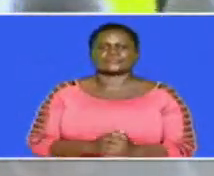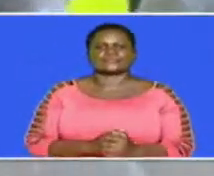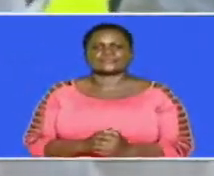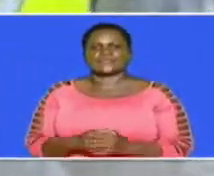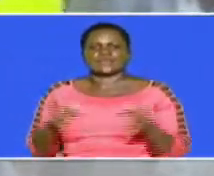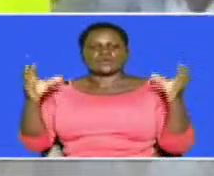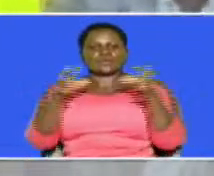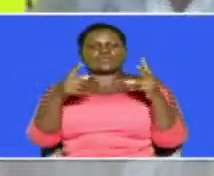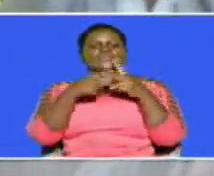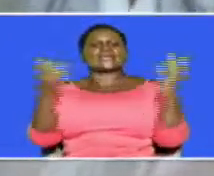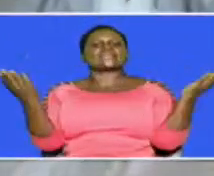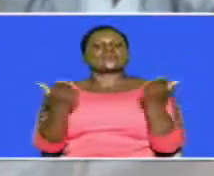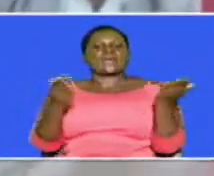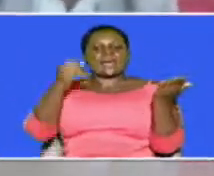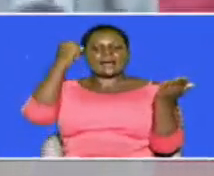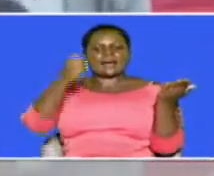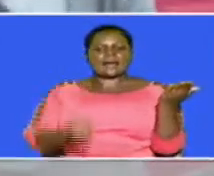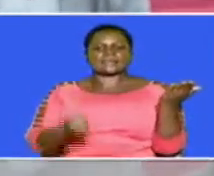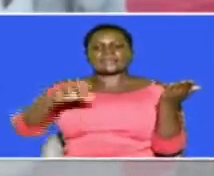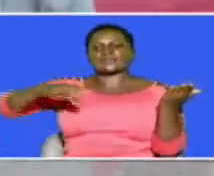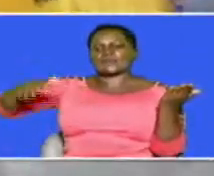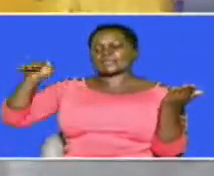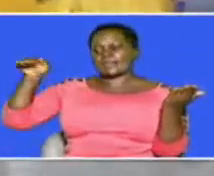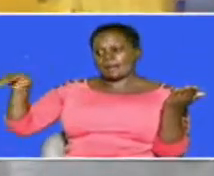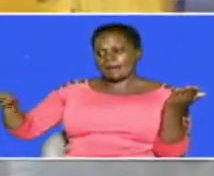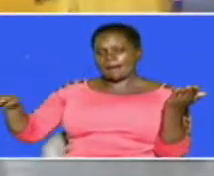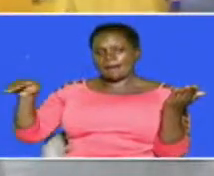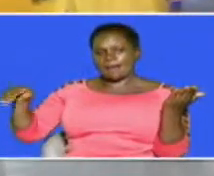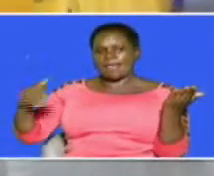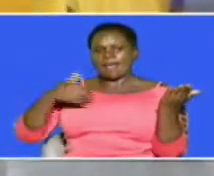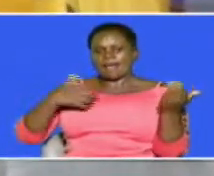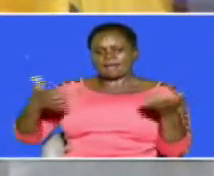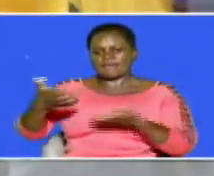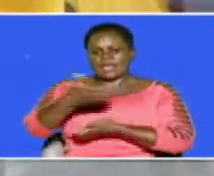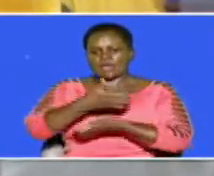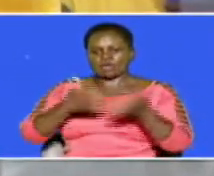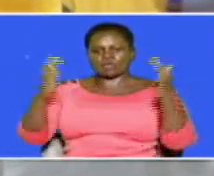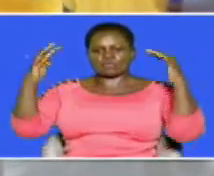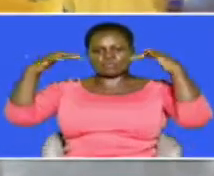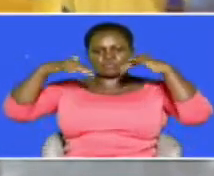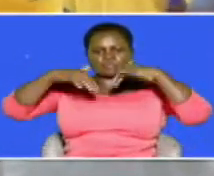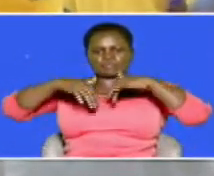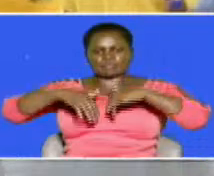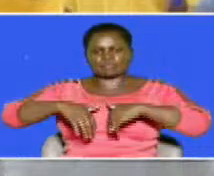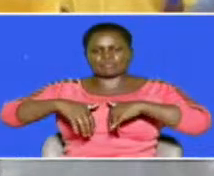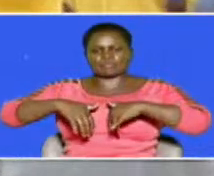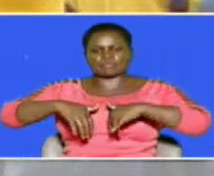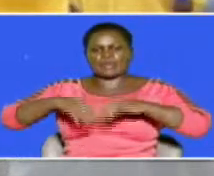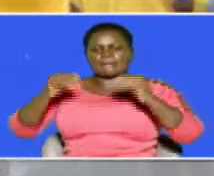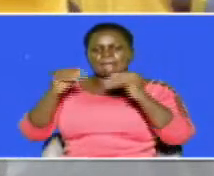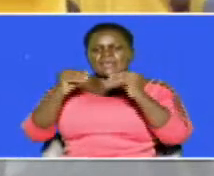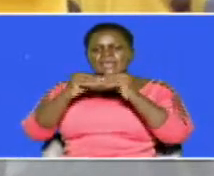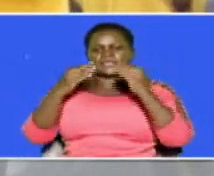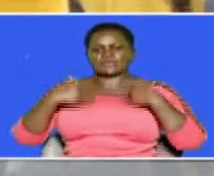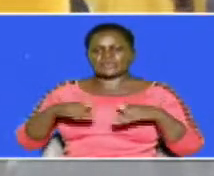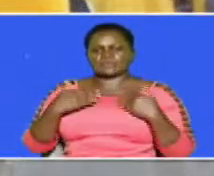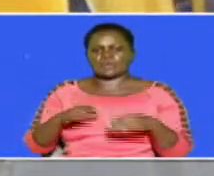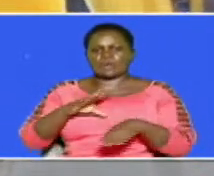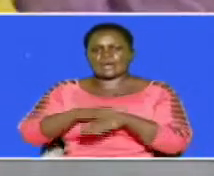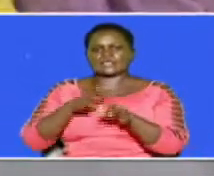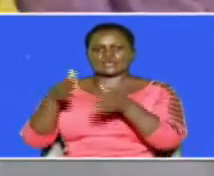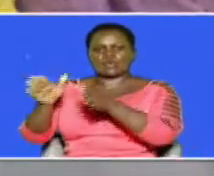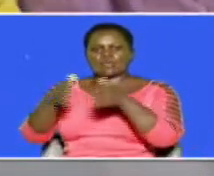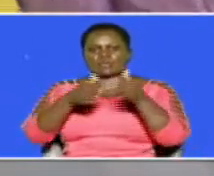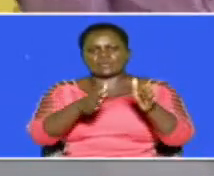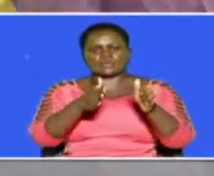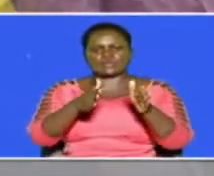The team started off at Kajiado County early in the day by holding an economic forum as they engaged residents from the region, taking the opportunity